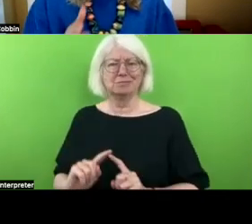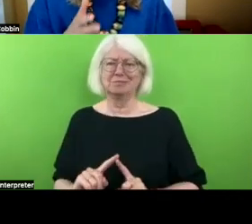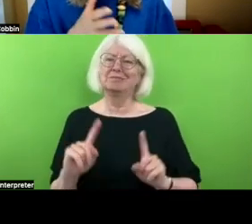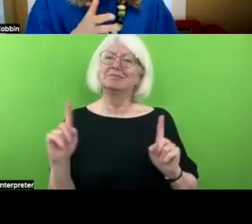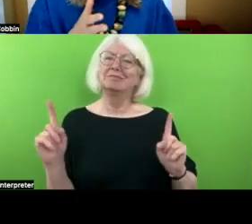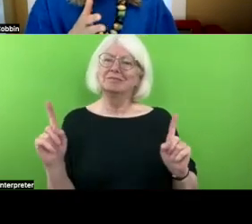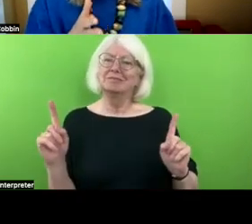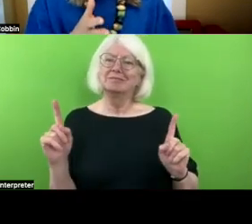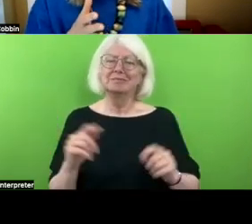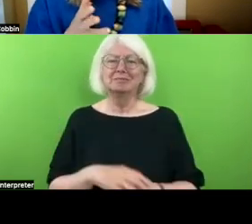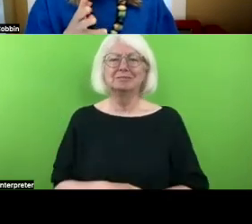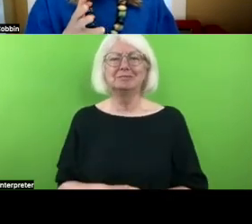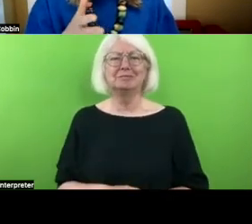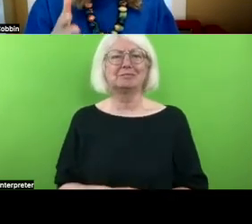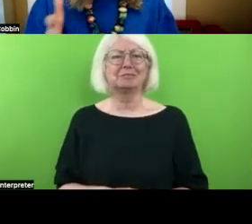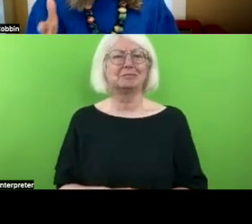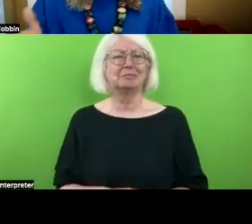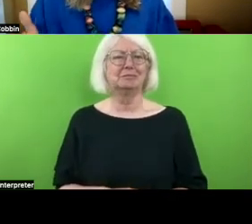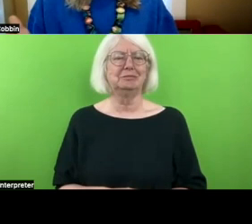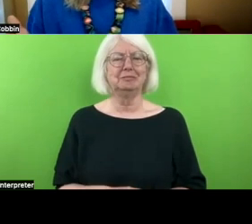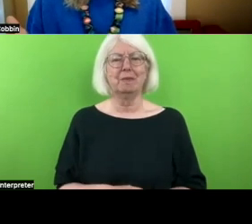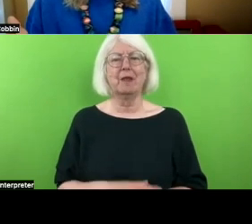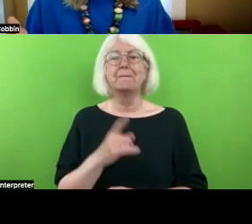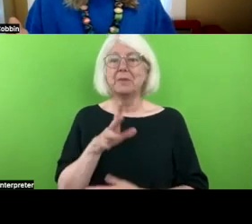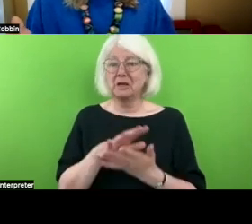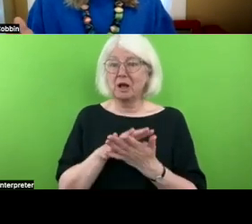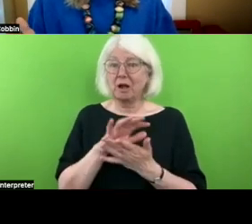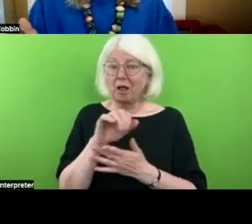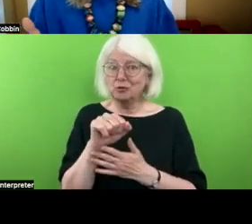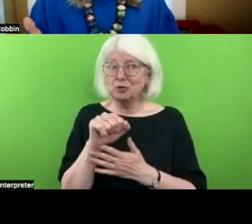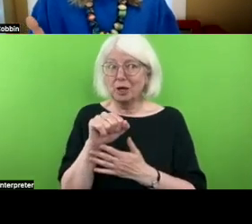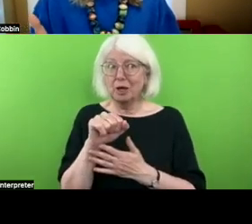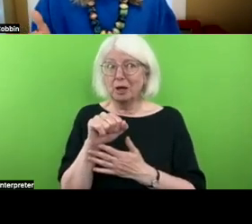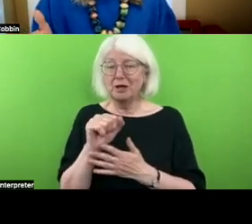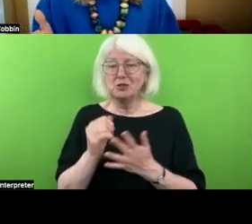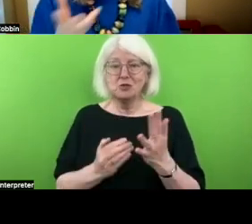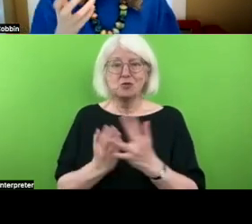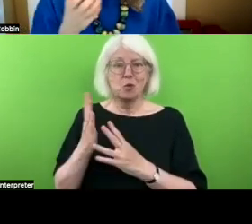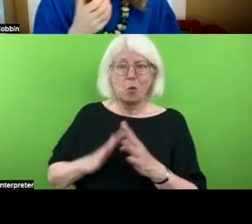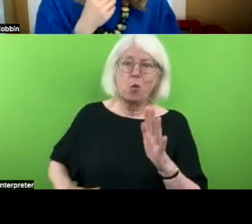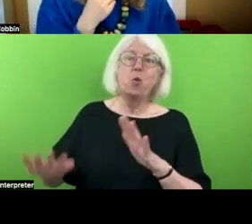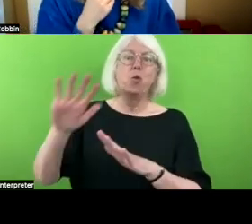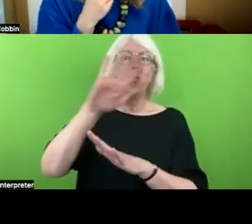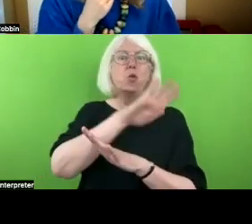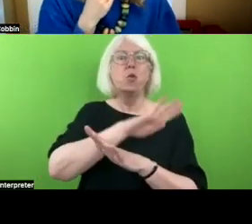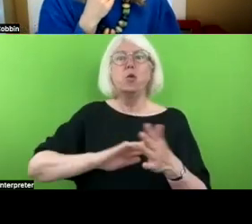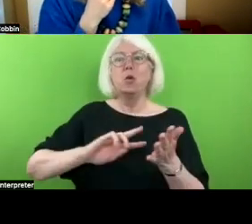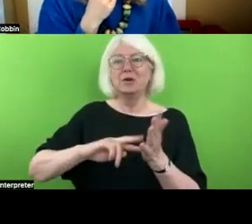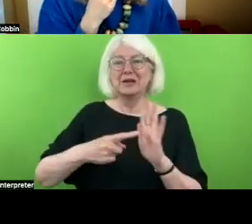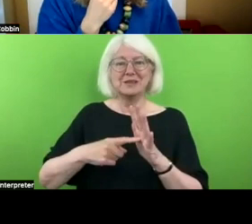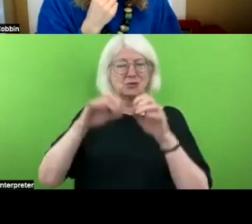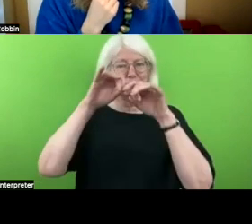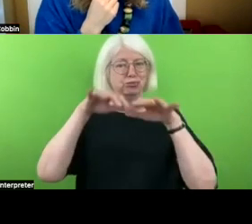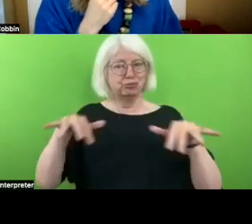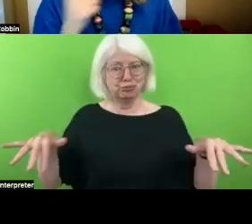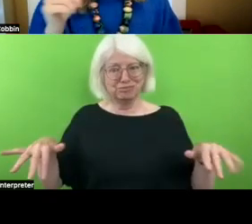What we know about culture, though, is that it permeates through a whole organisation. So I came out of my research quite